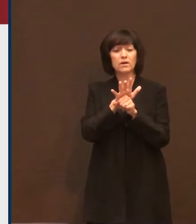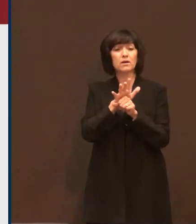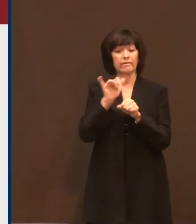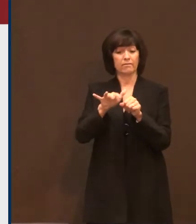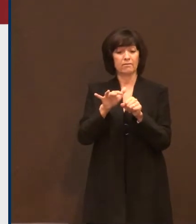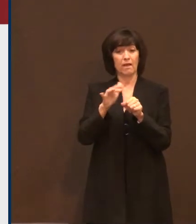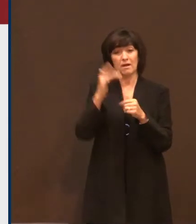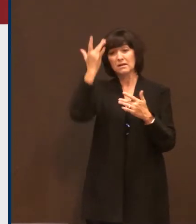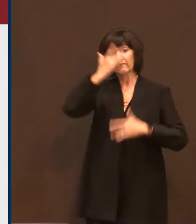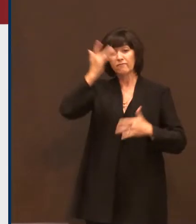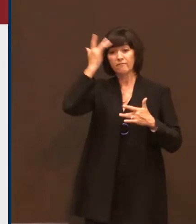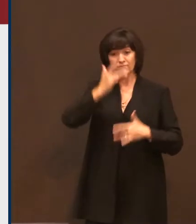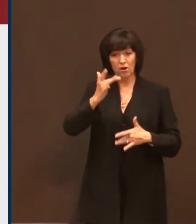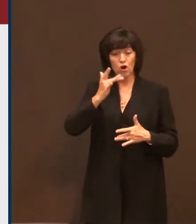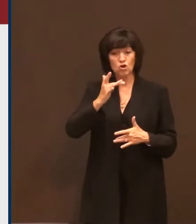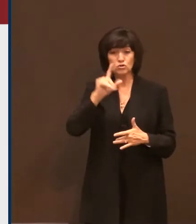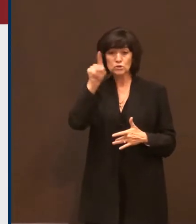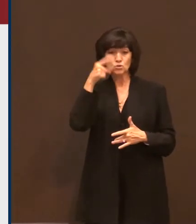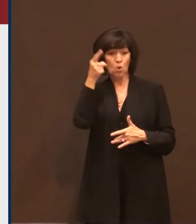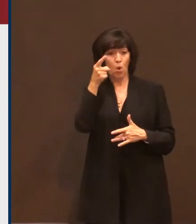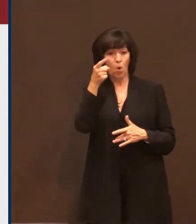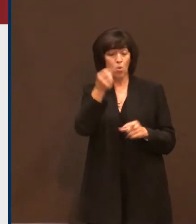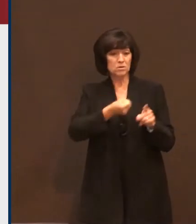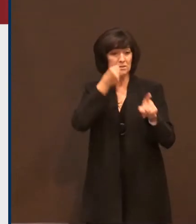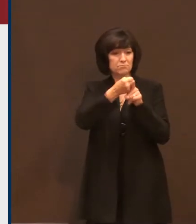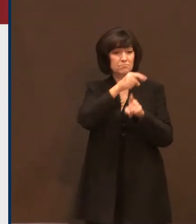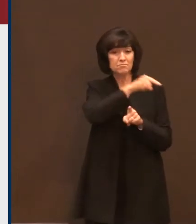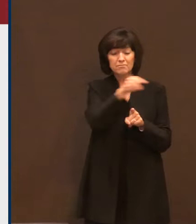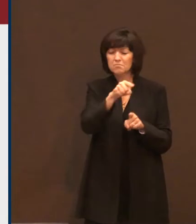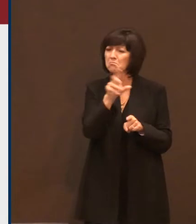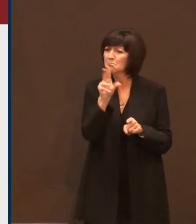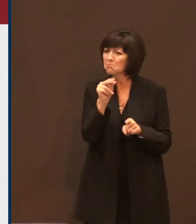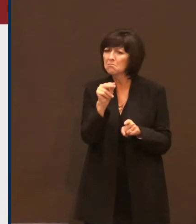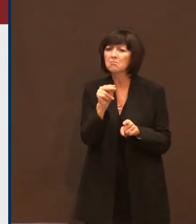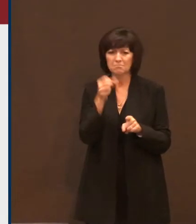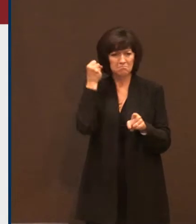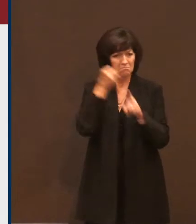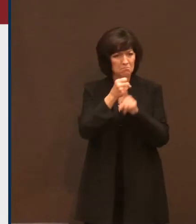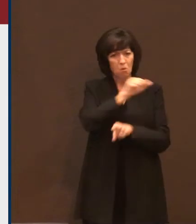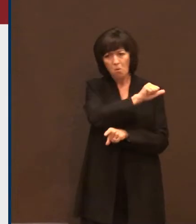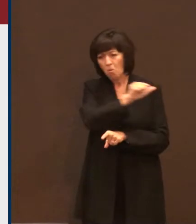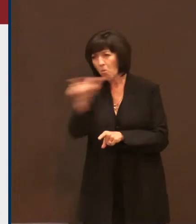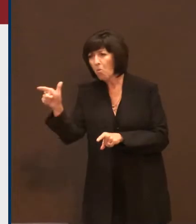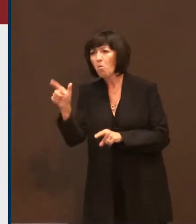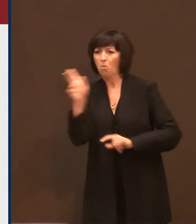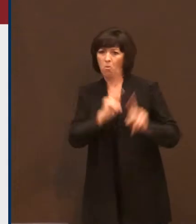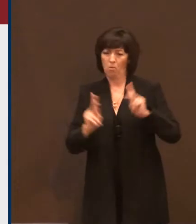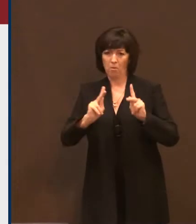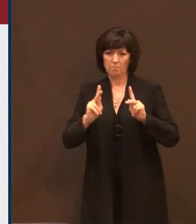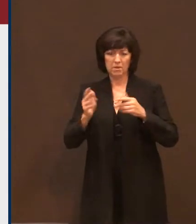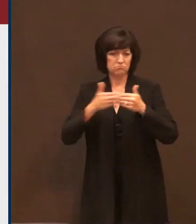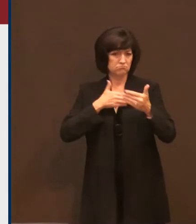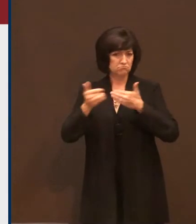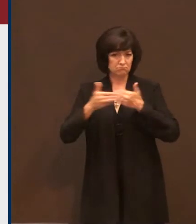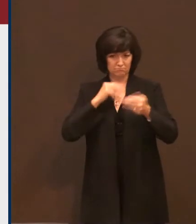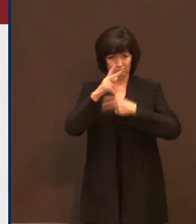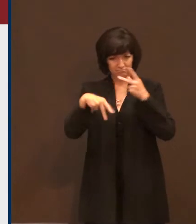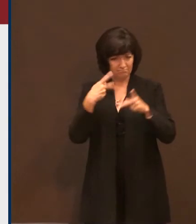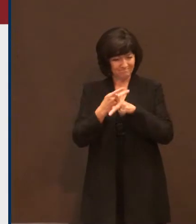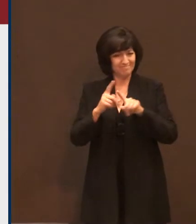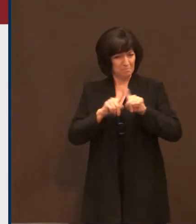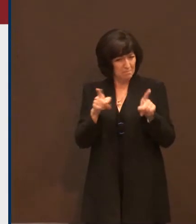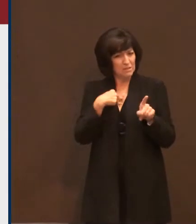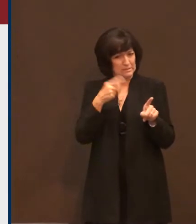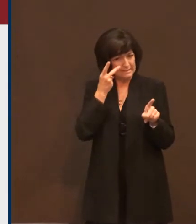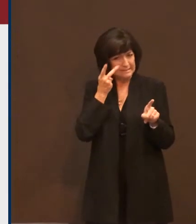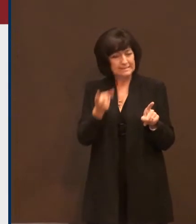have in some of these communities many of our essential workers, as well as living conditions that